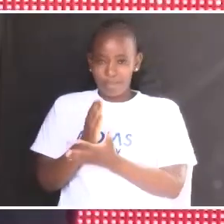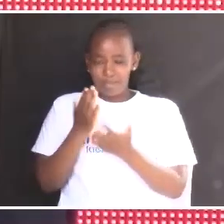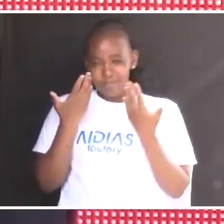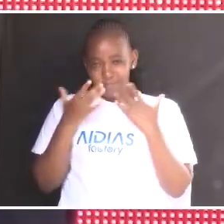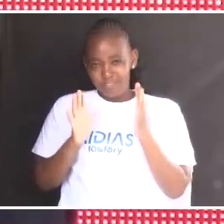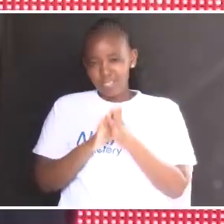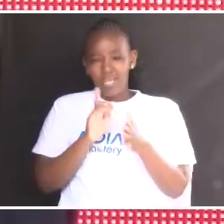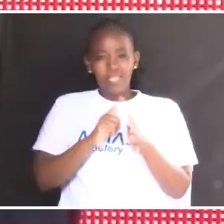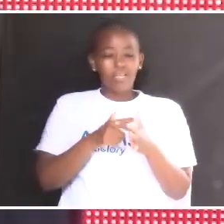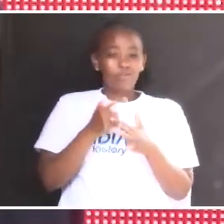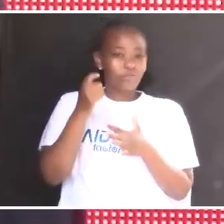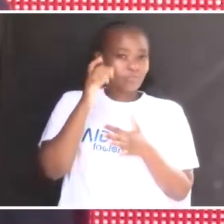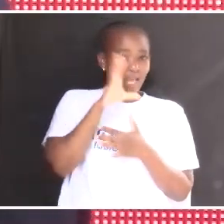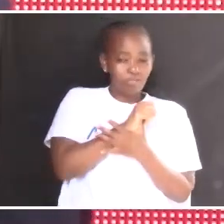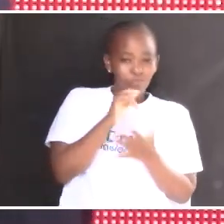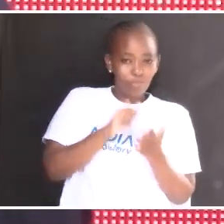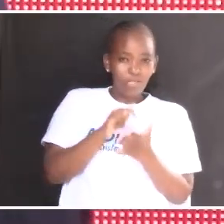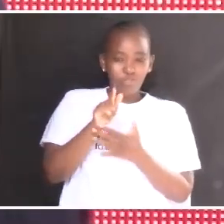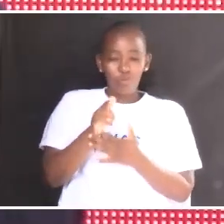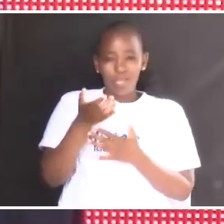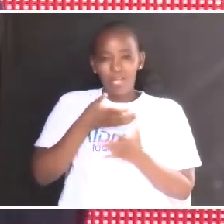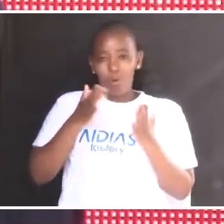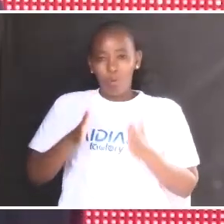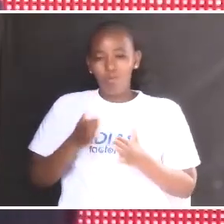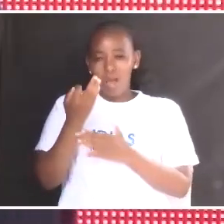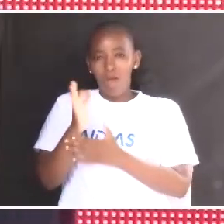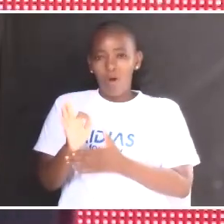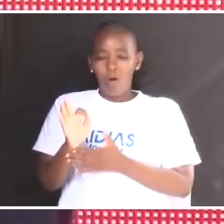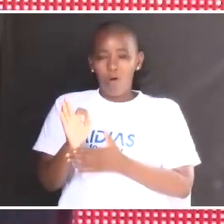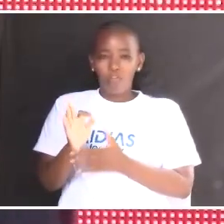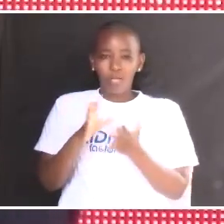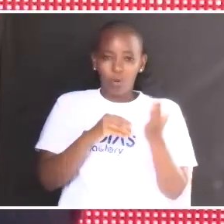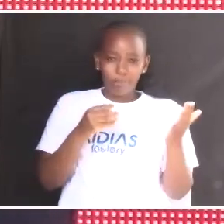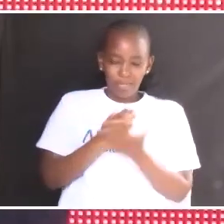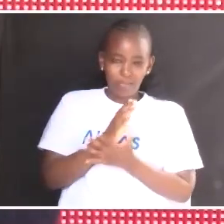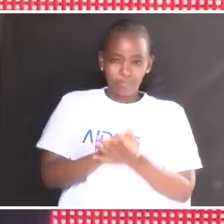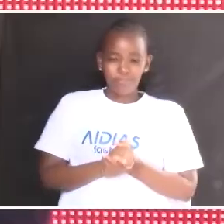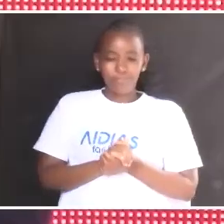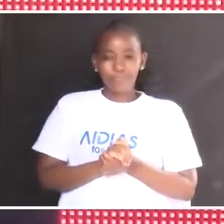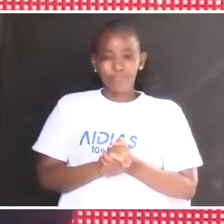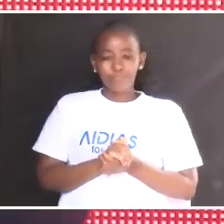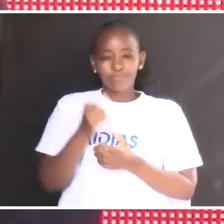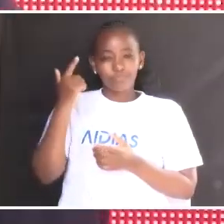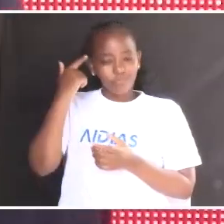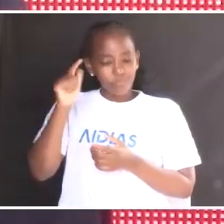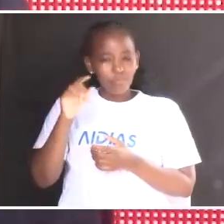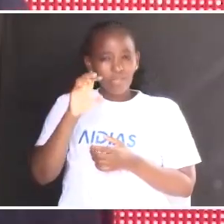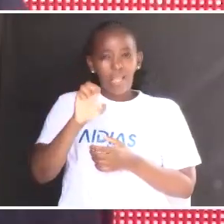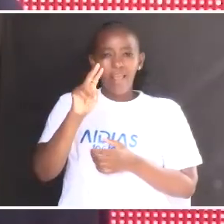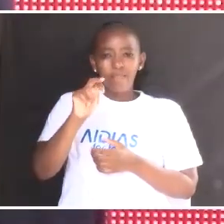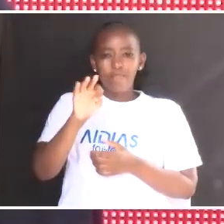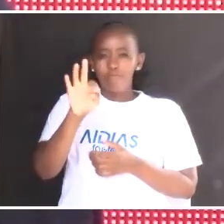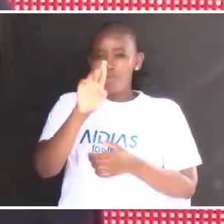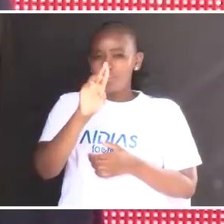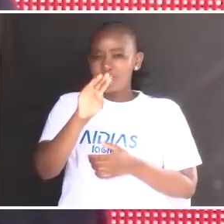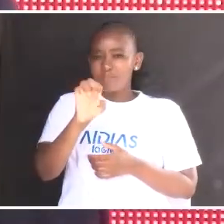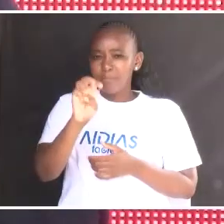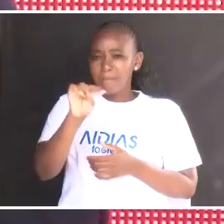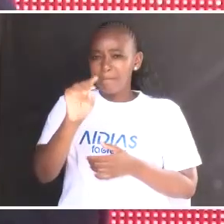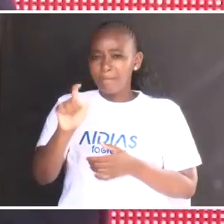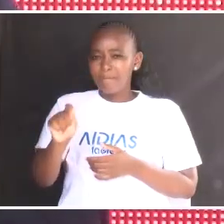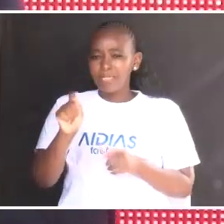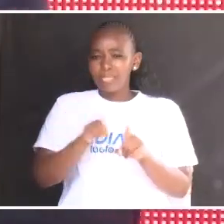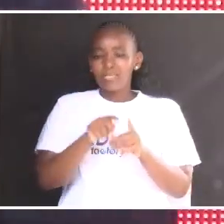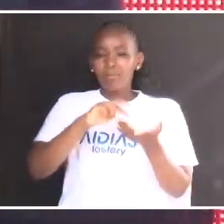it will be presumed that you are the owner of the copyright. So for purposes of enforcement and for purposes of